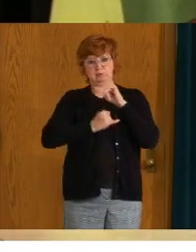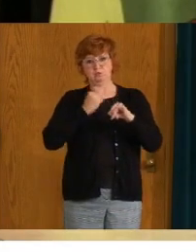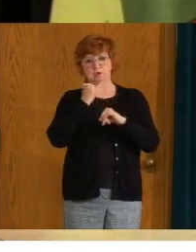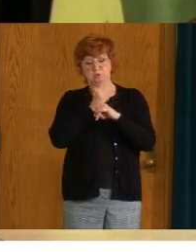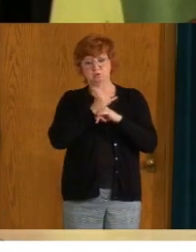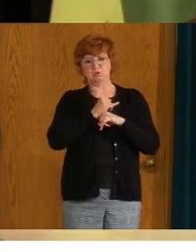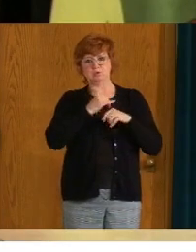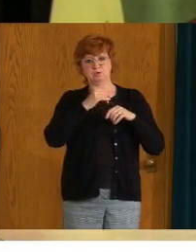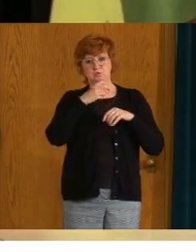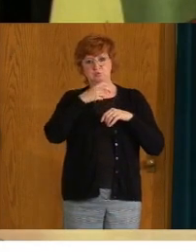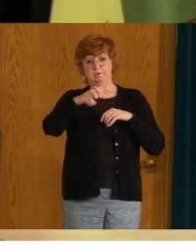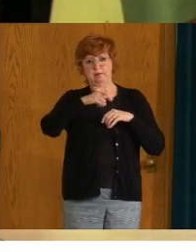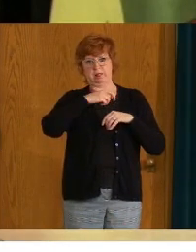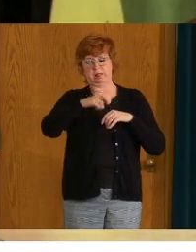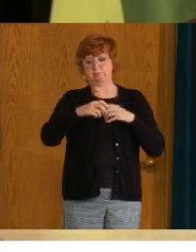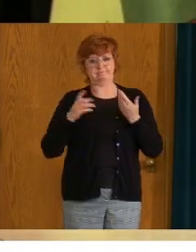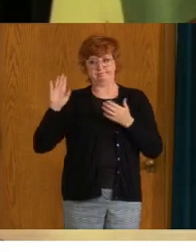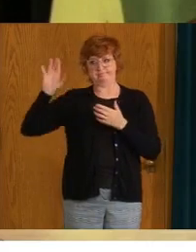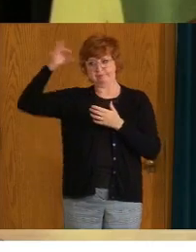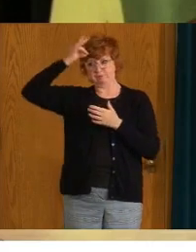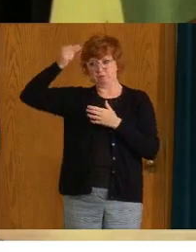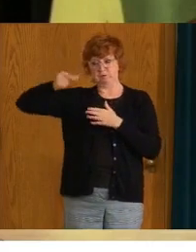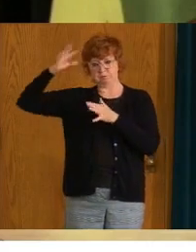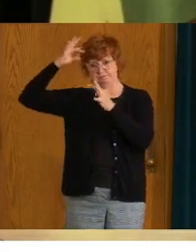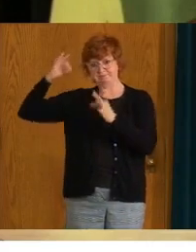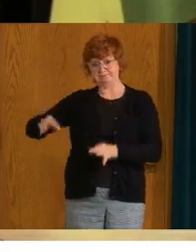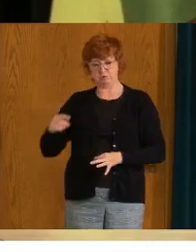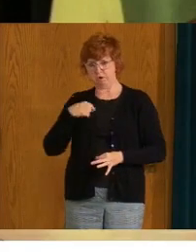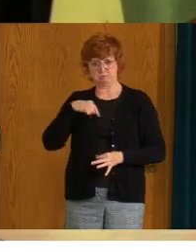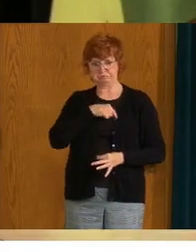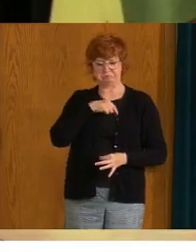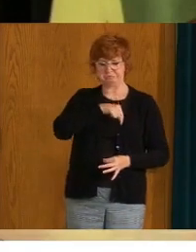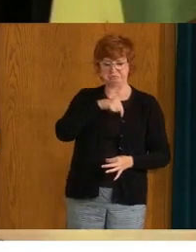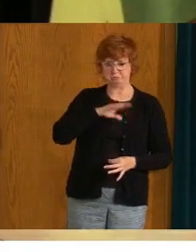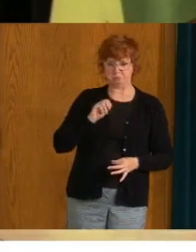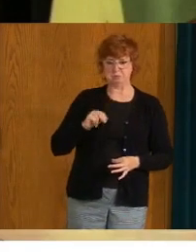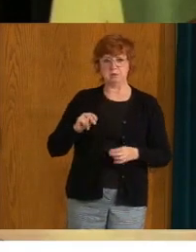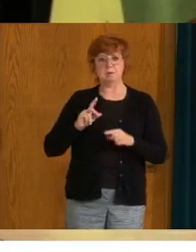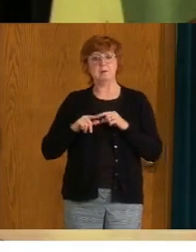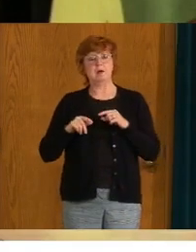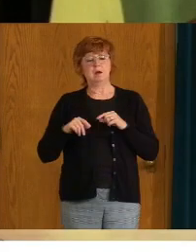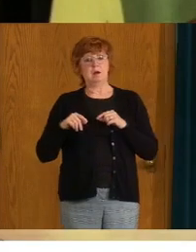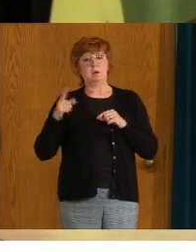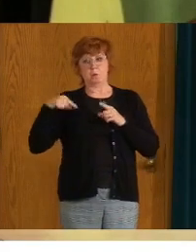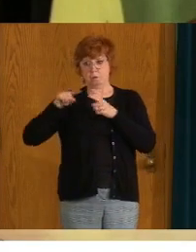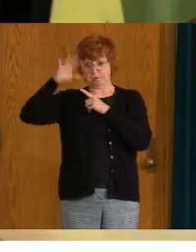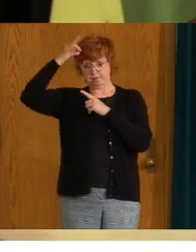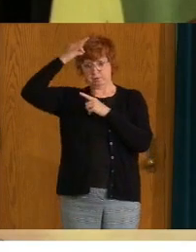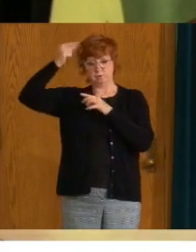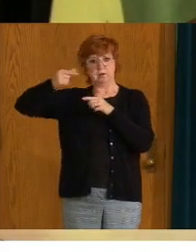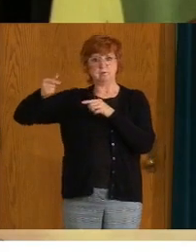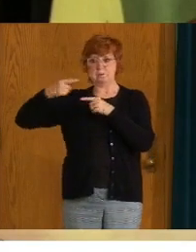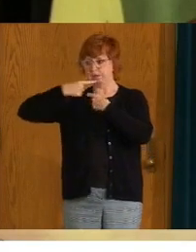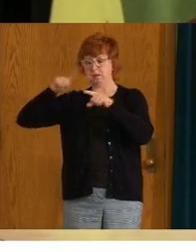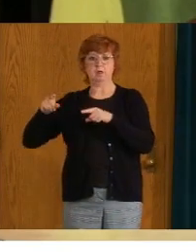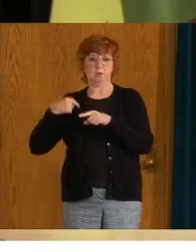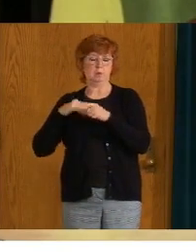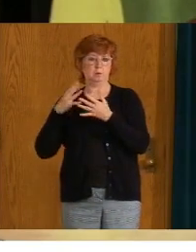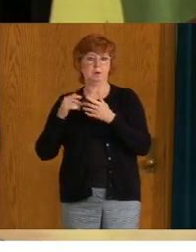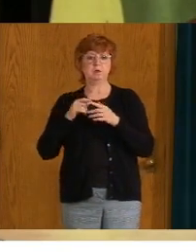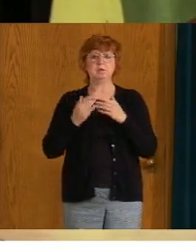free to travel, return to Canada, and not be required to quarantine for a period of time. And so today I